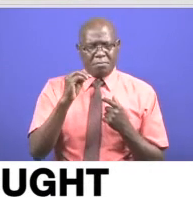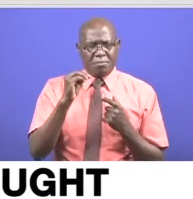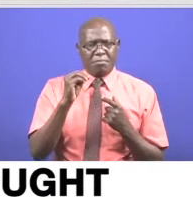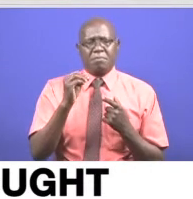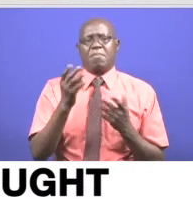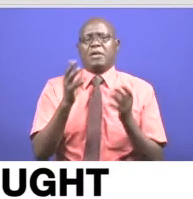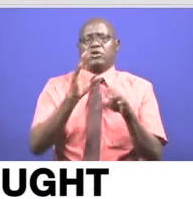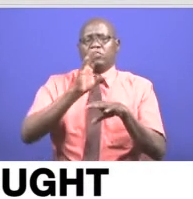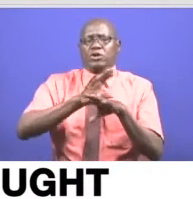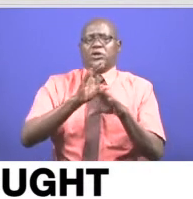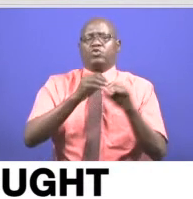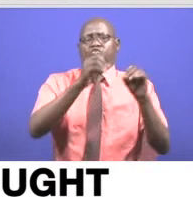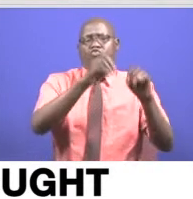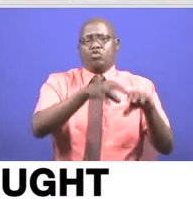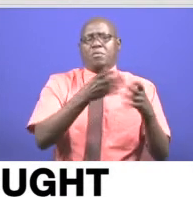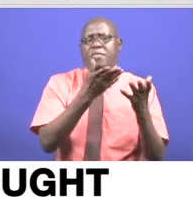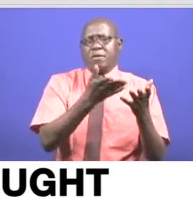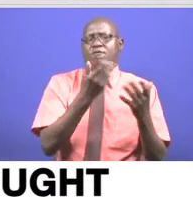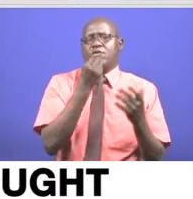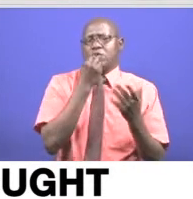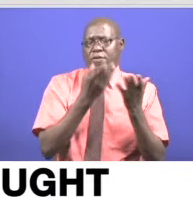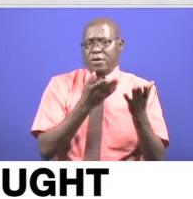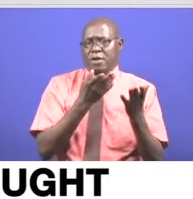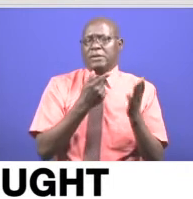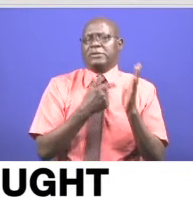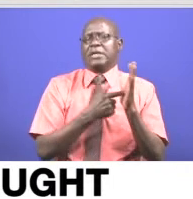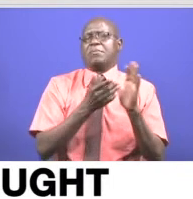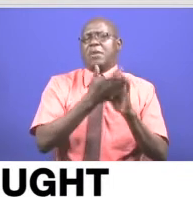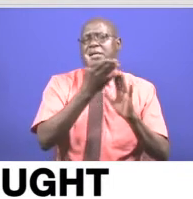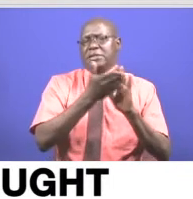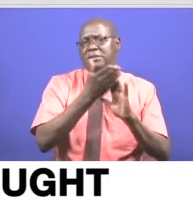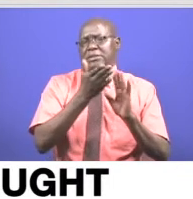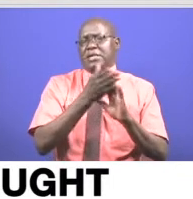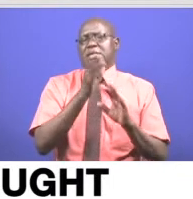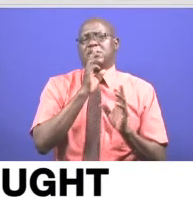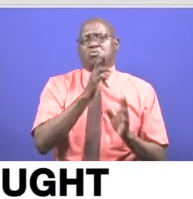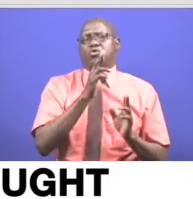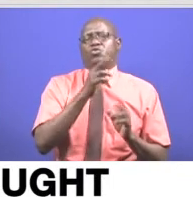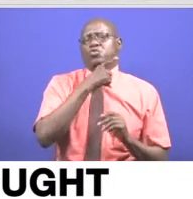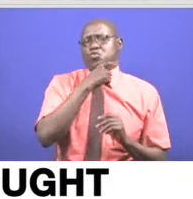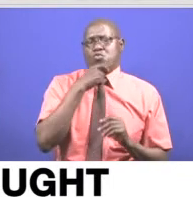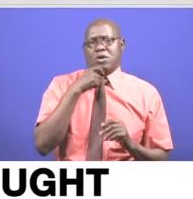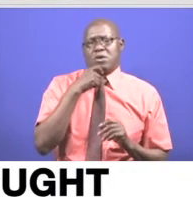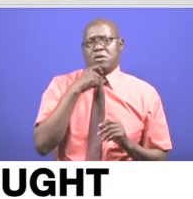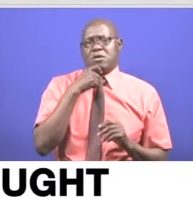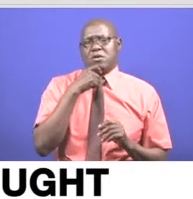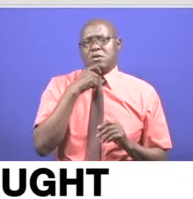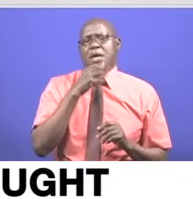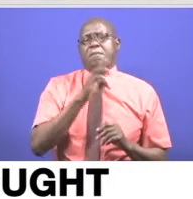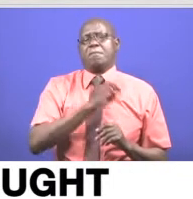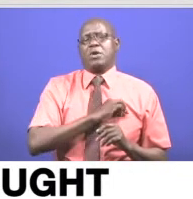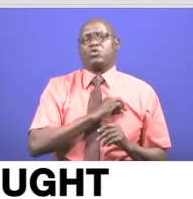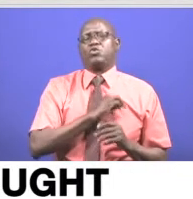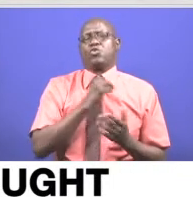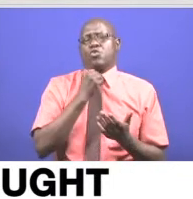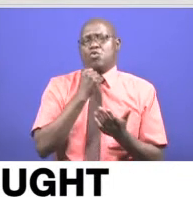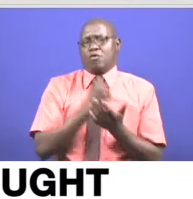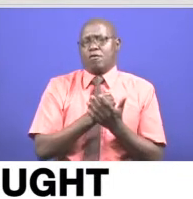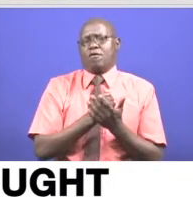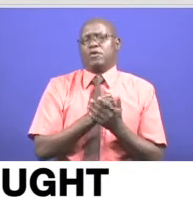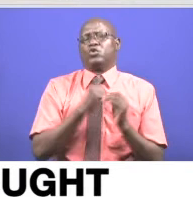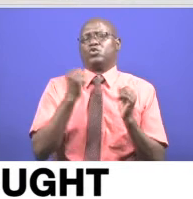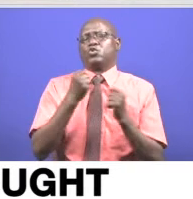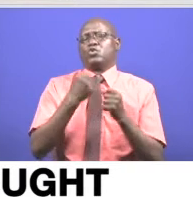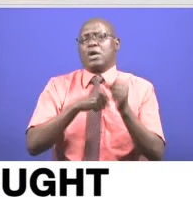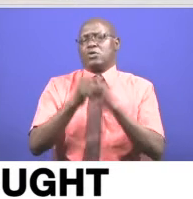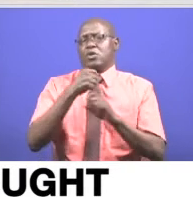there, indicate this is for the emergency response to the drought. Mm-hmm. And the missions office and social action and advocacy mm-hmm. will be able to